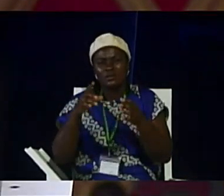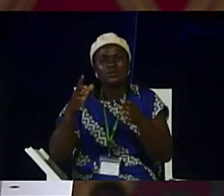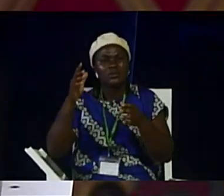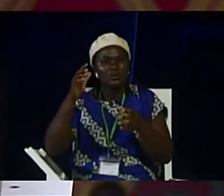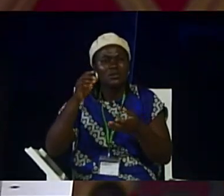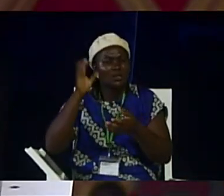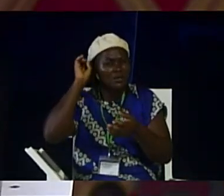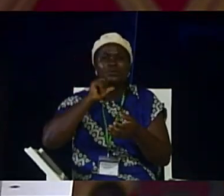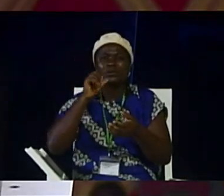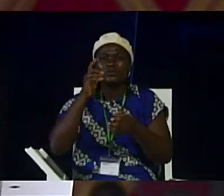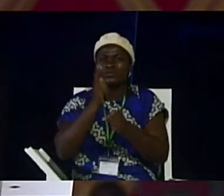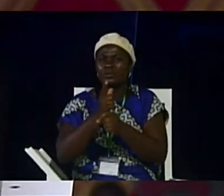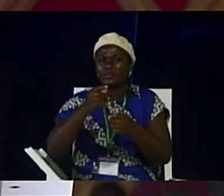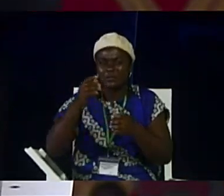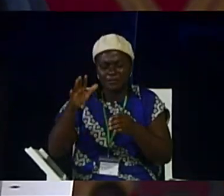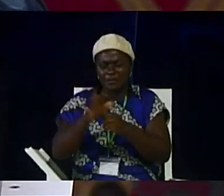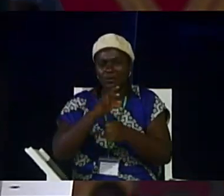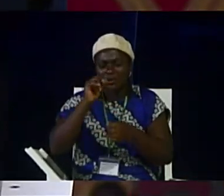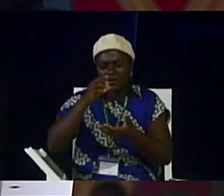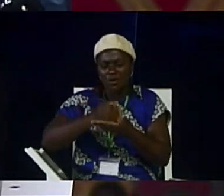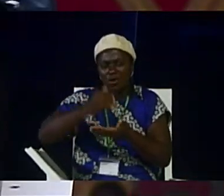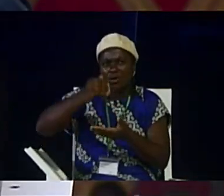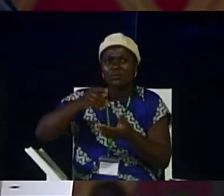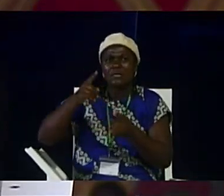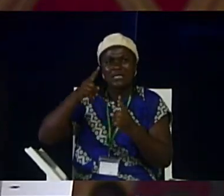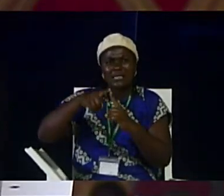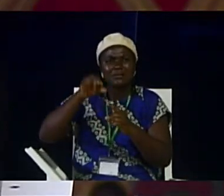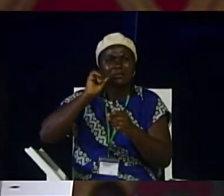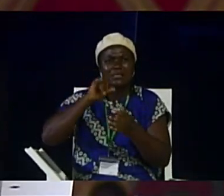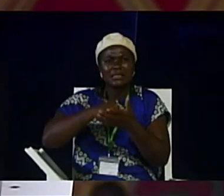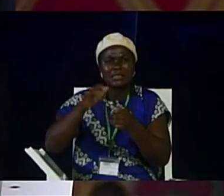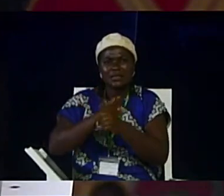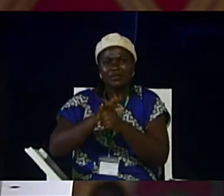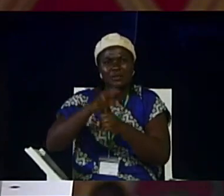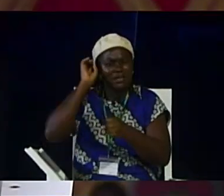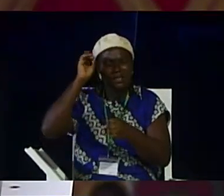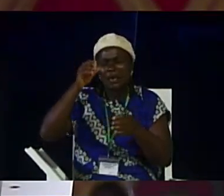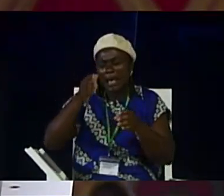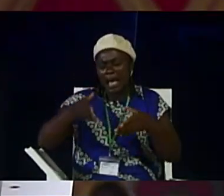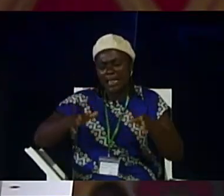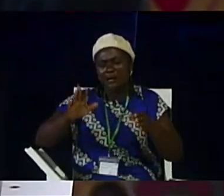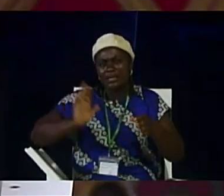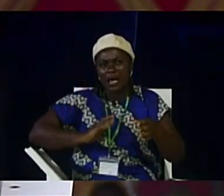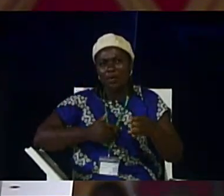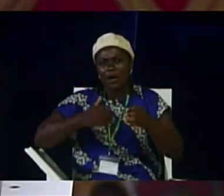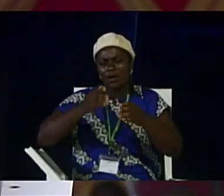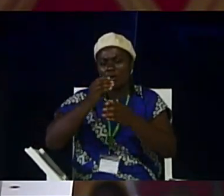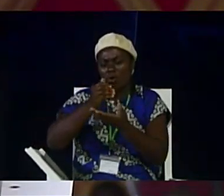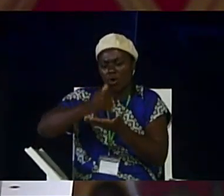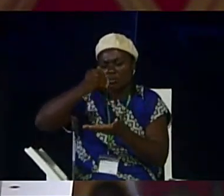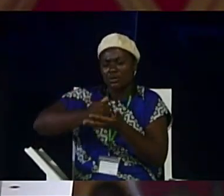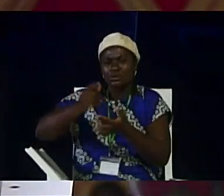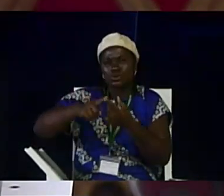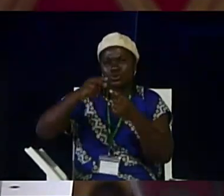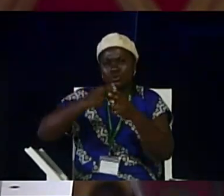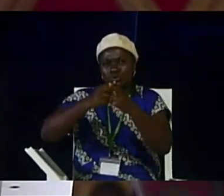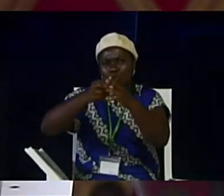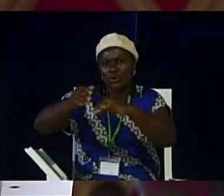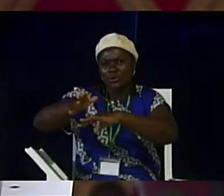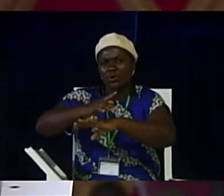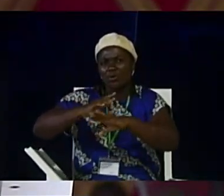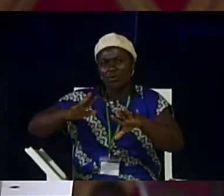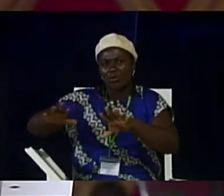which would be enough, but he allows our cup to run over to let us know that he